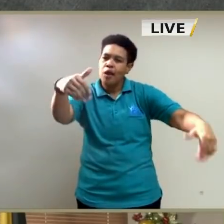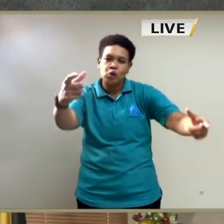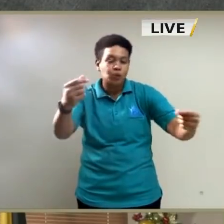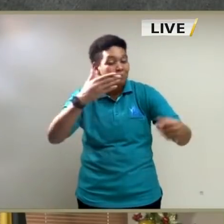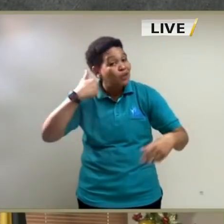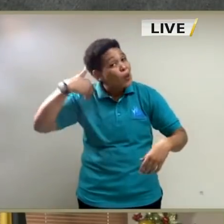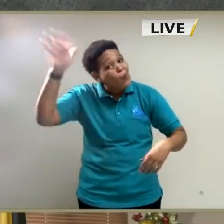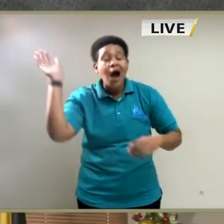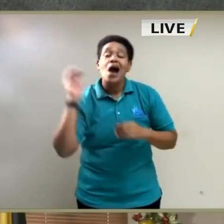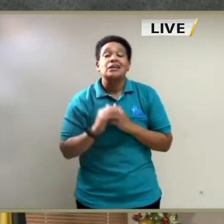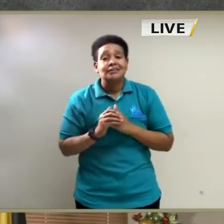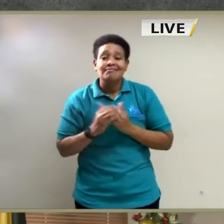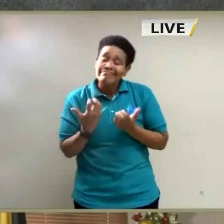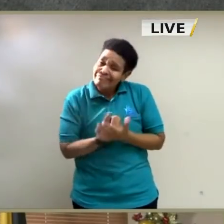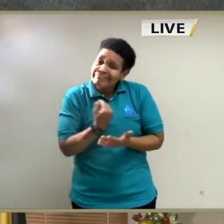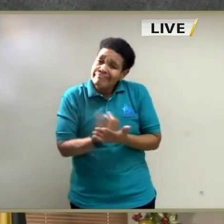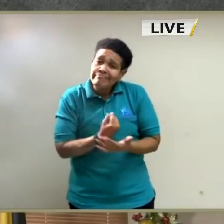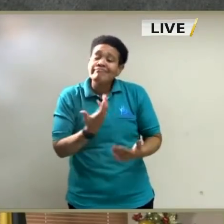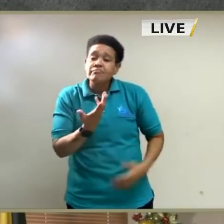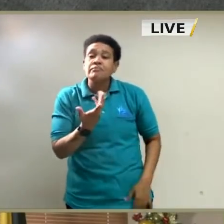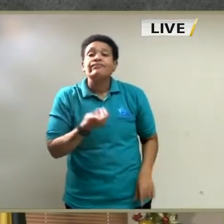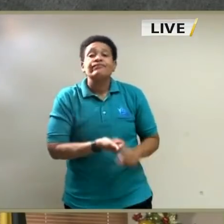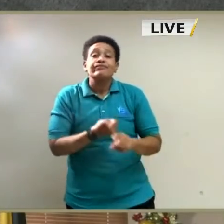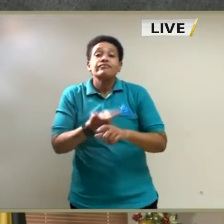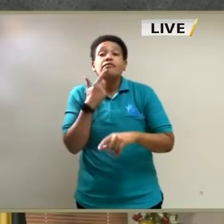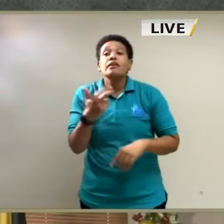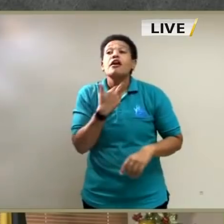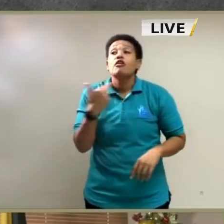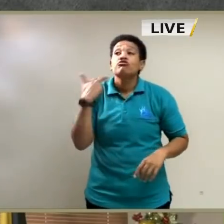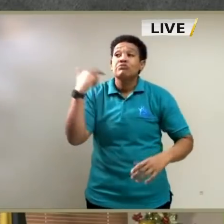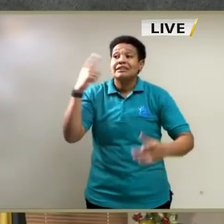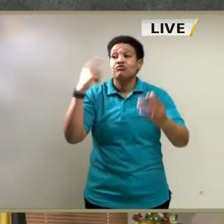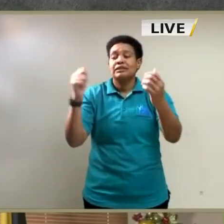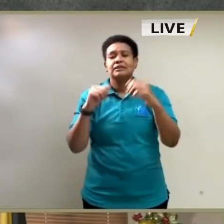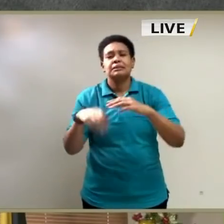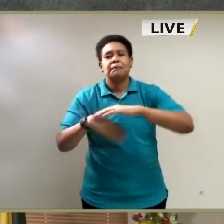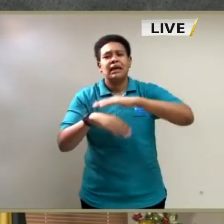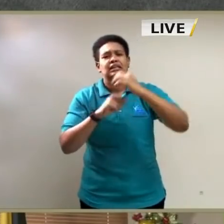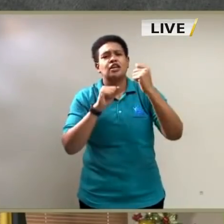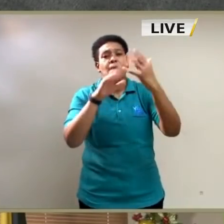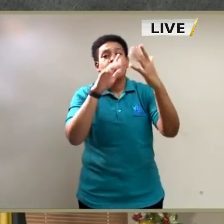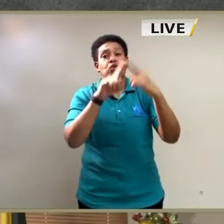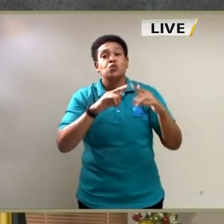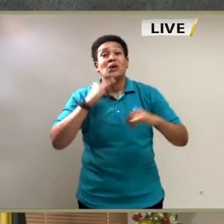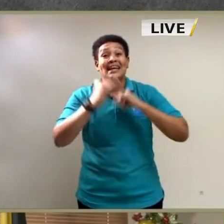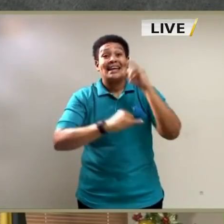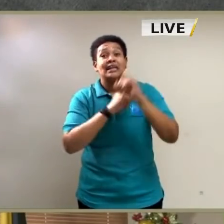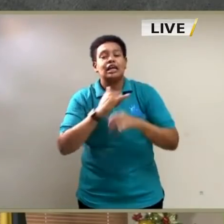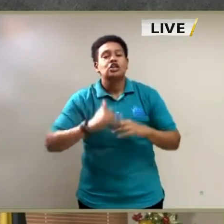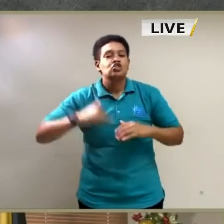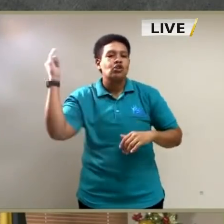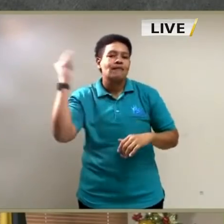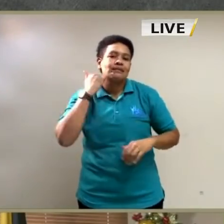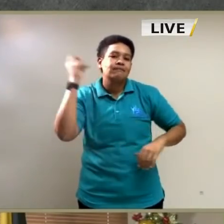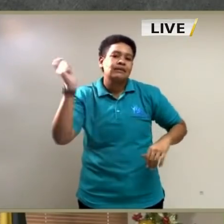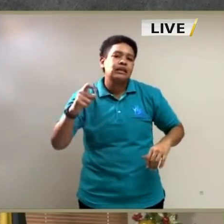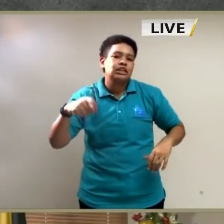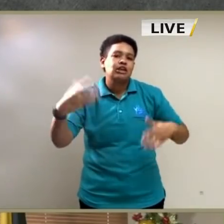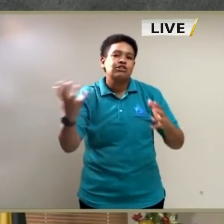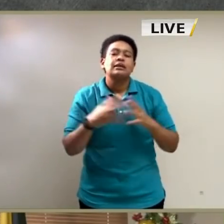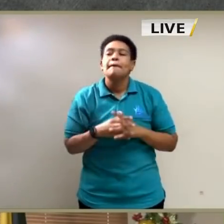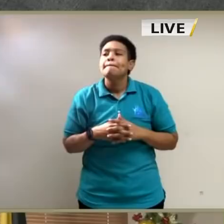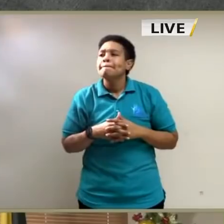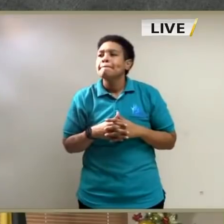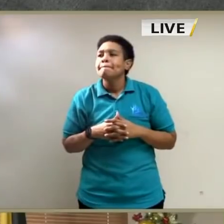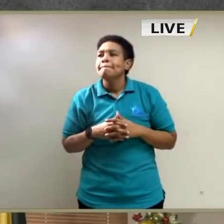before. And there's a risk-based approach to international travel measures if necessary.